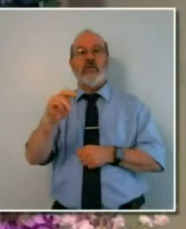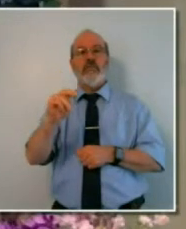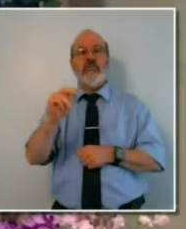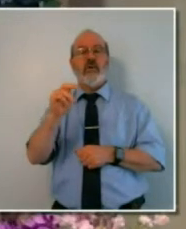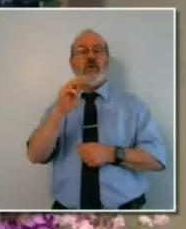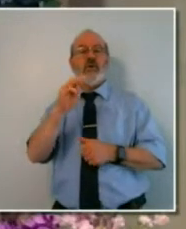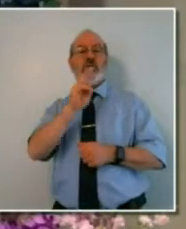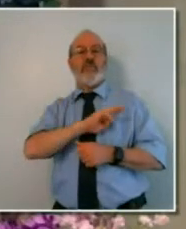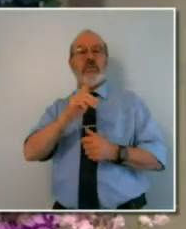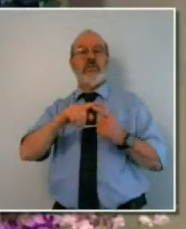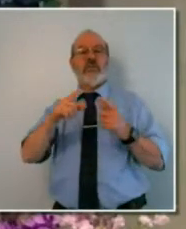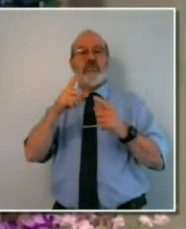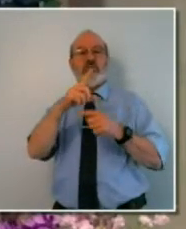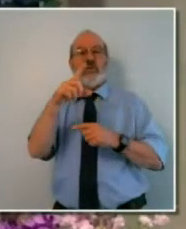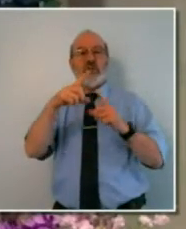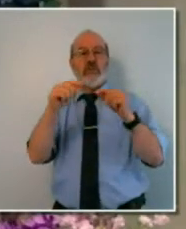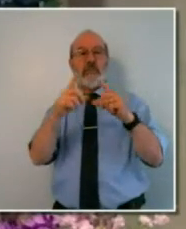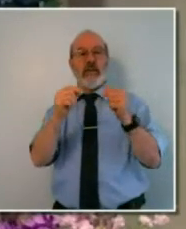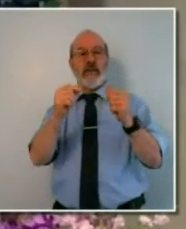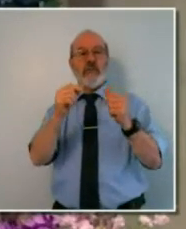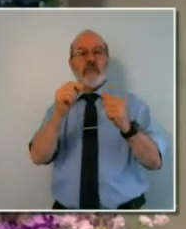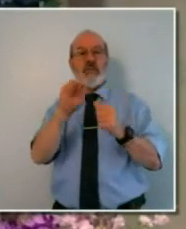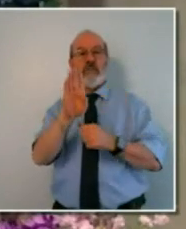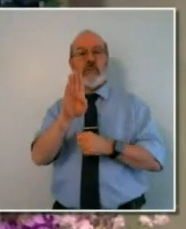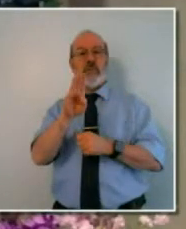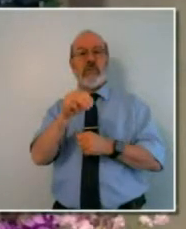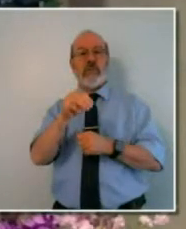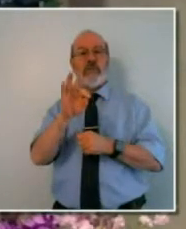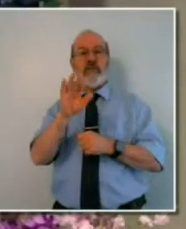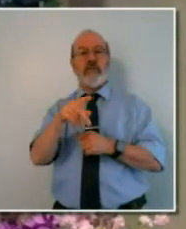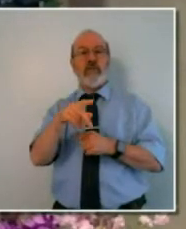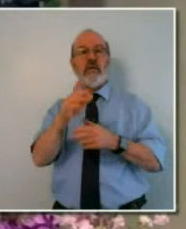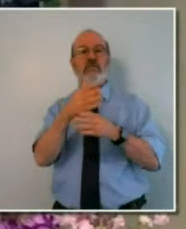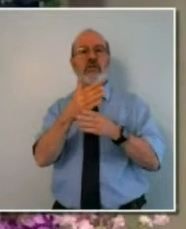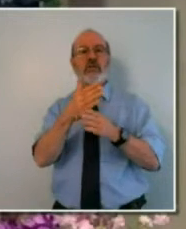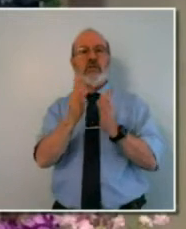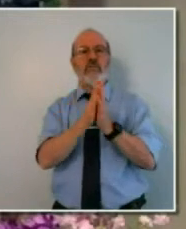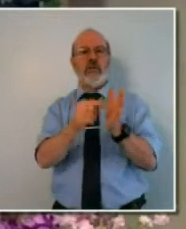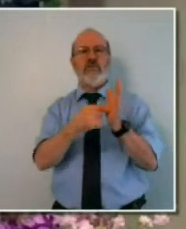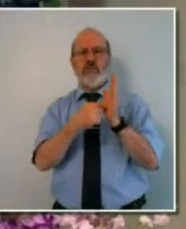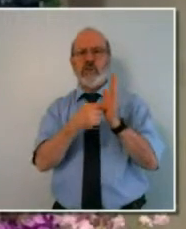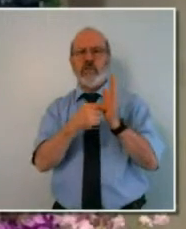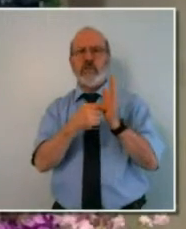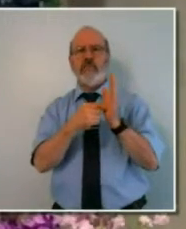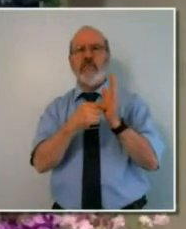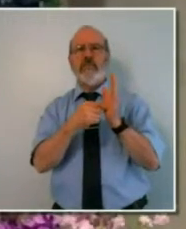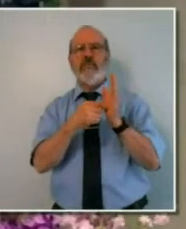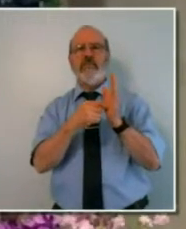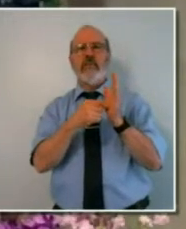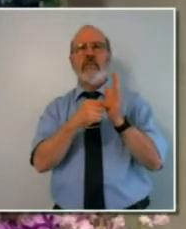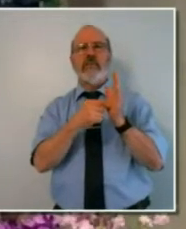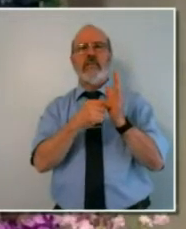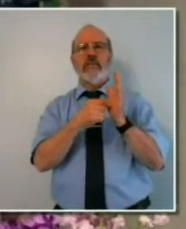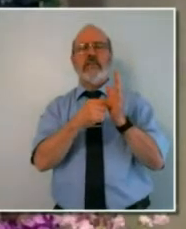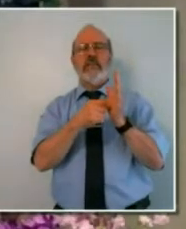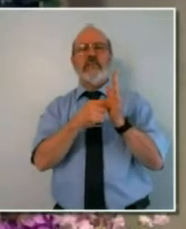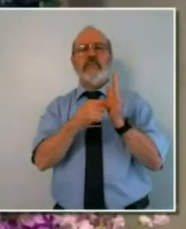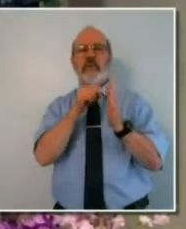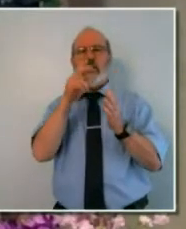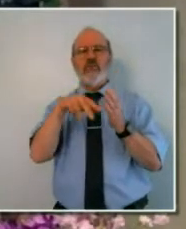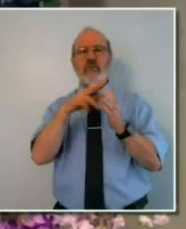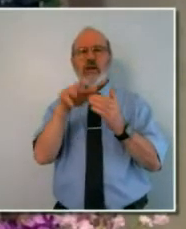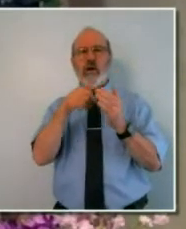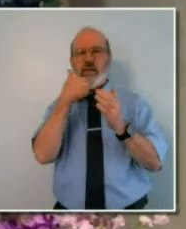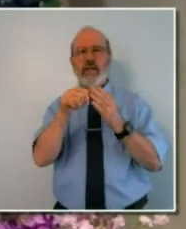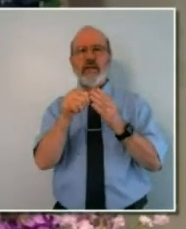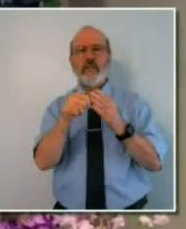to Forgotten People. But I wanted to share this prayer request with you before we spend a moment in prayer. I won't read their entire letter, but in